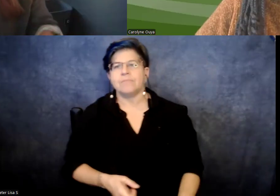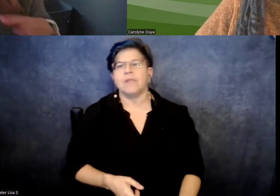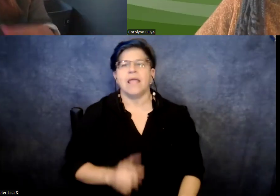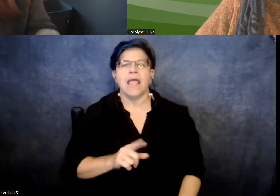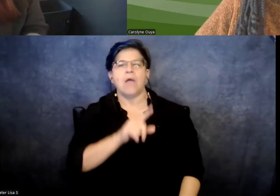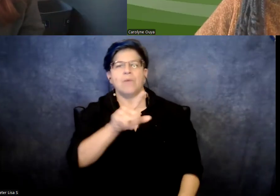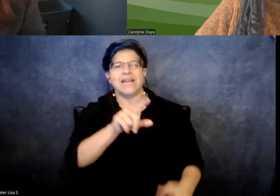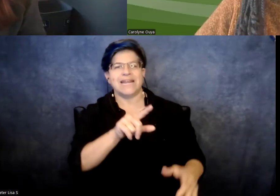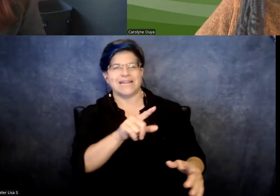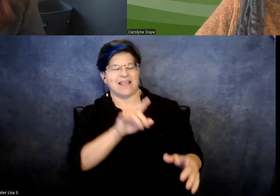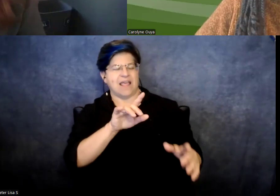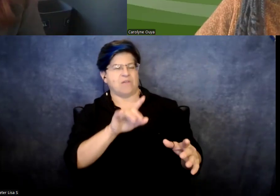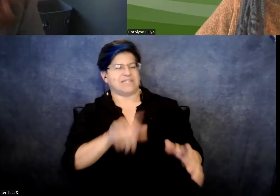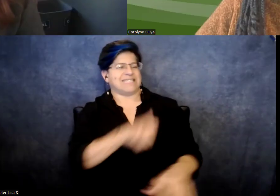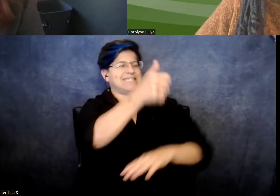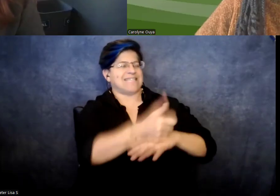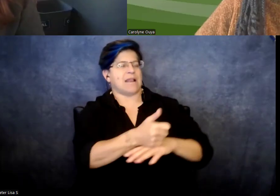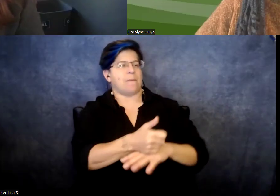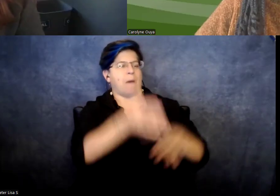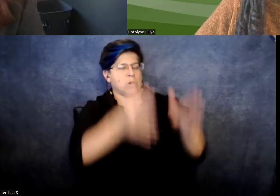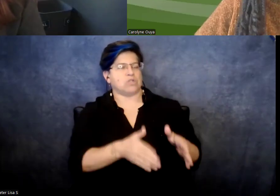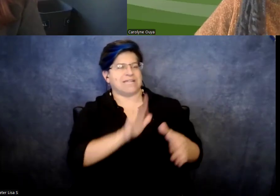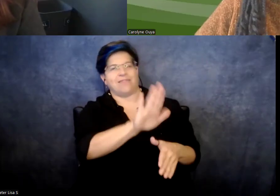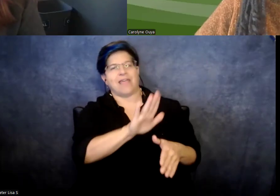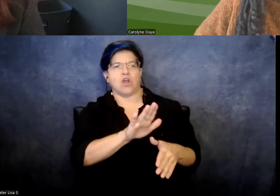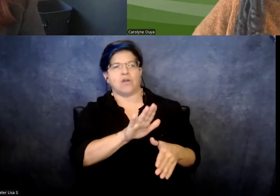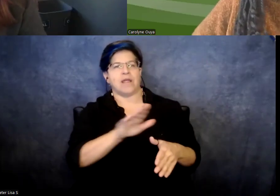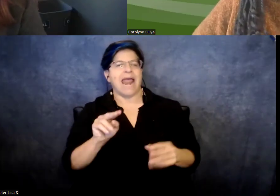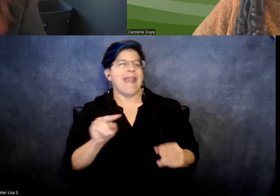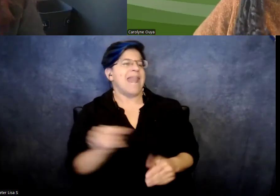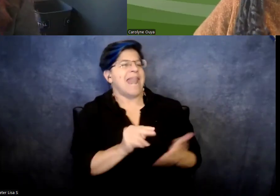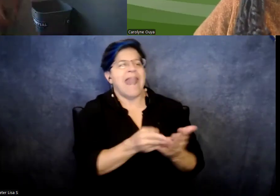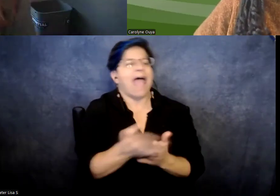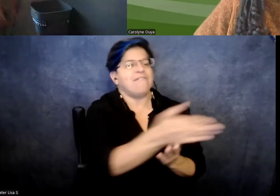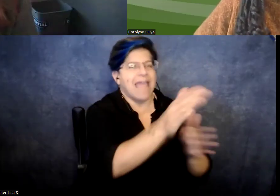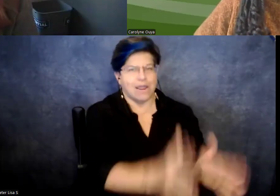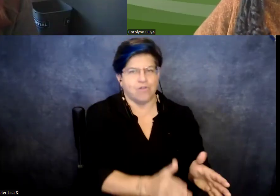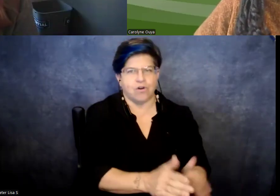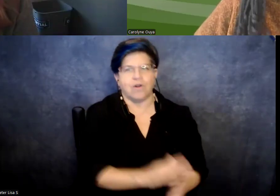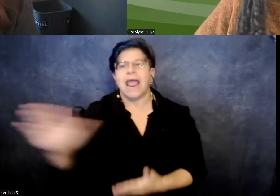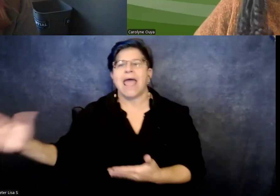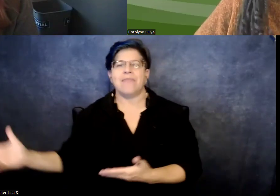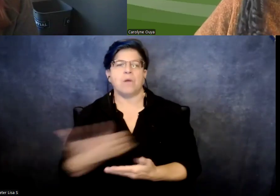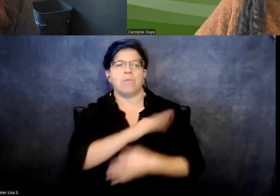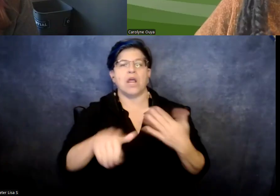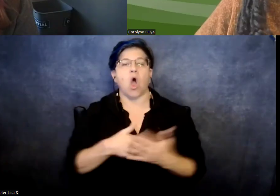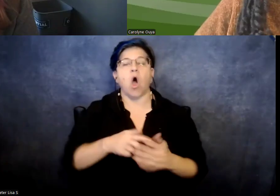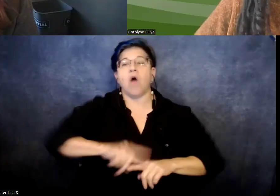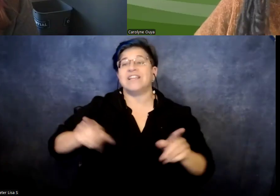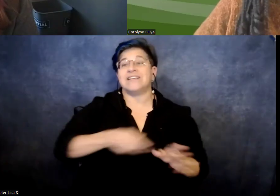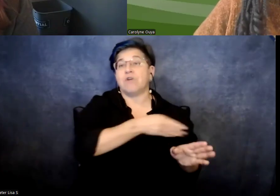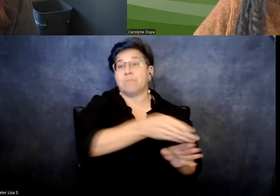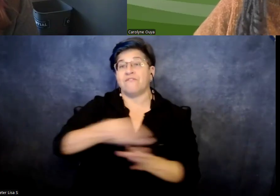to discuss and find out the ways to help most. Mm-hmm. And how often are you coming to that table?